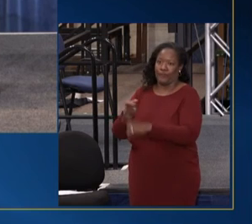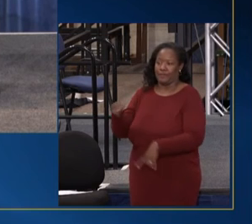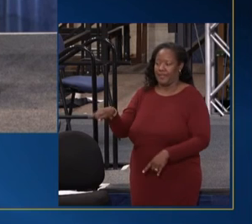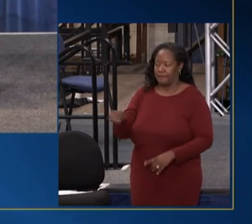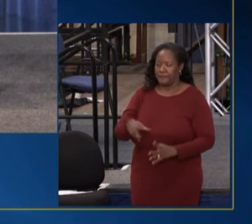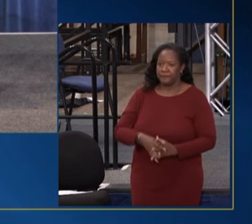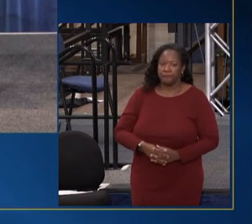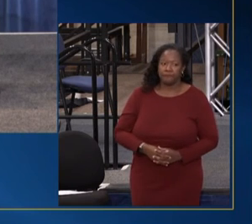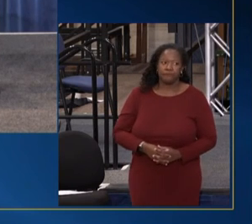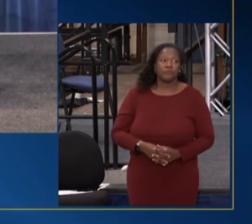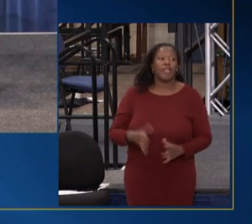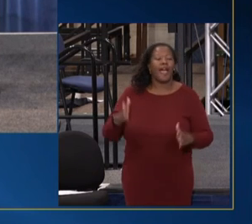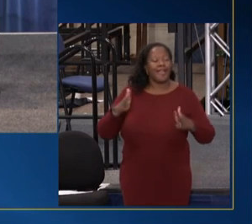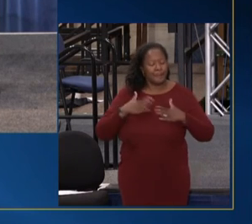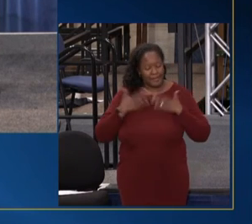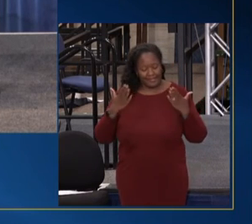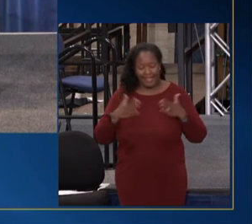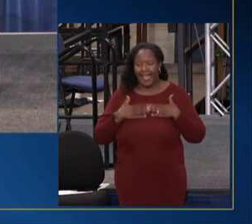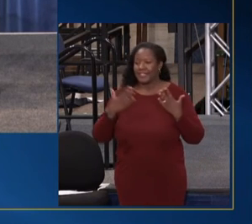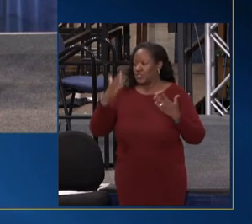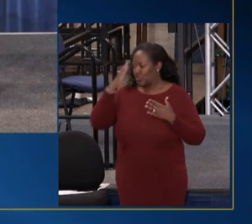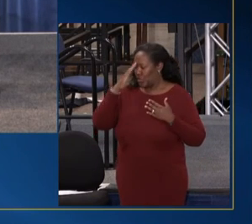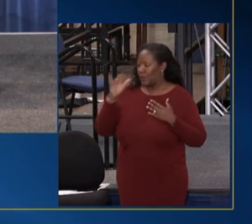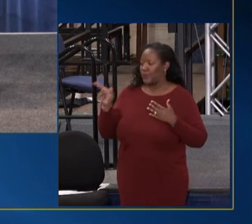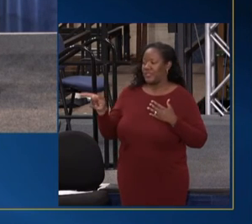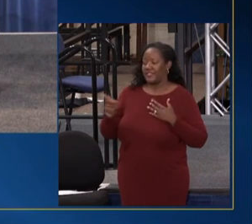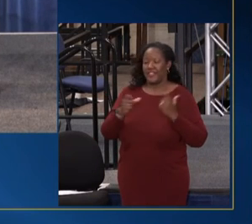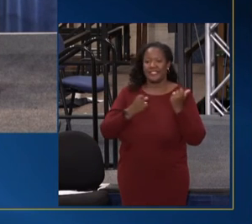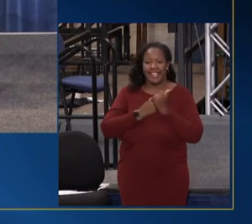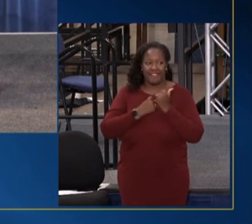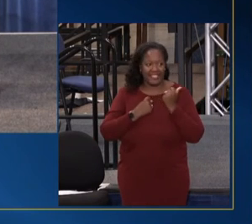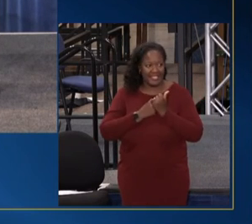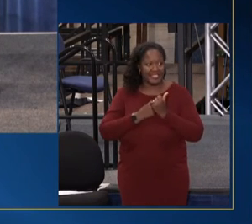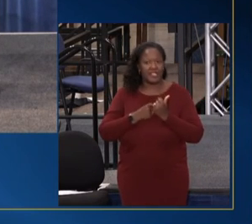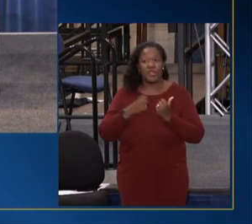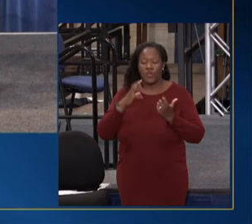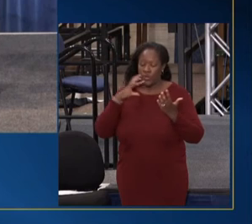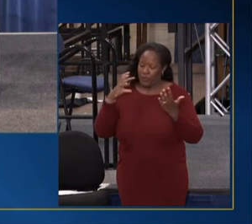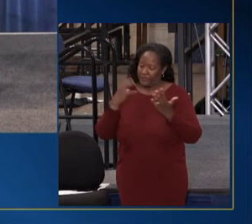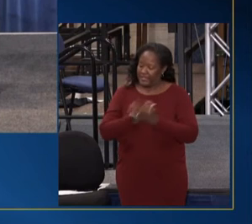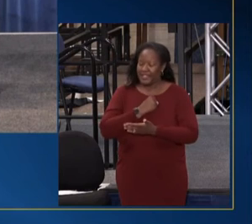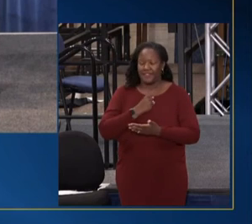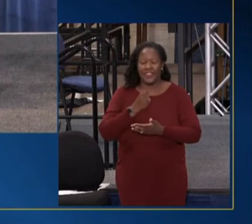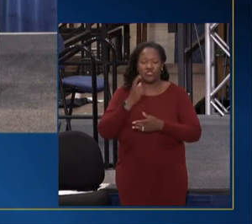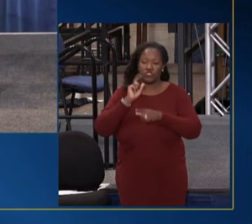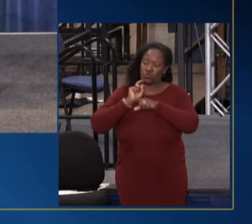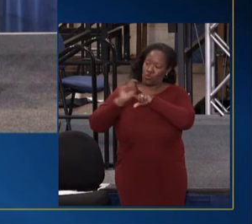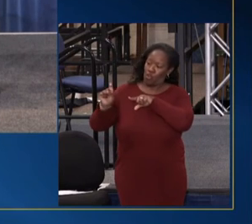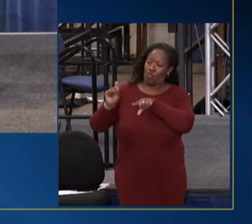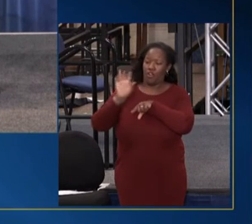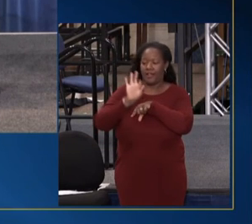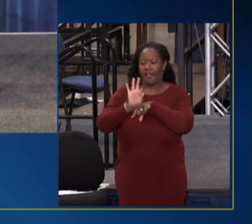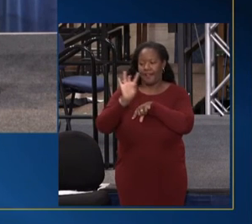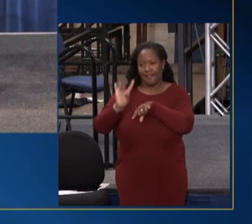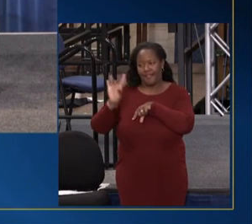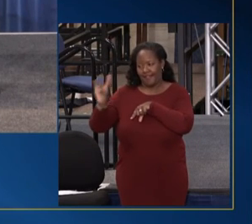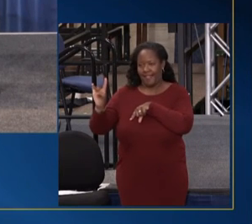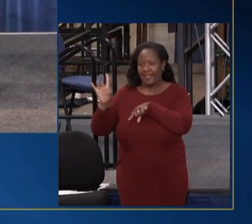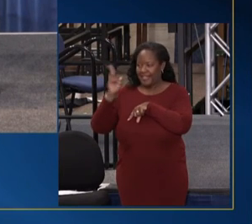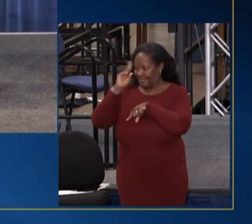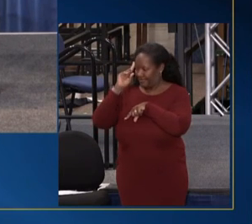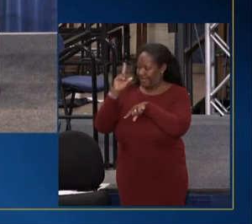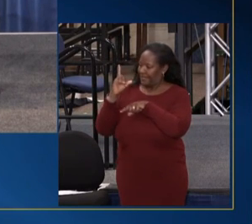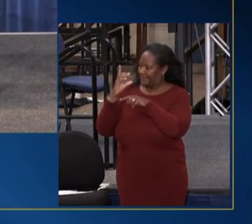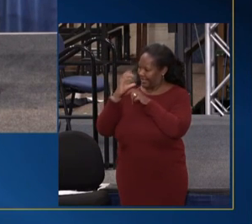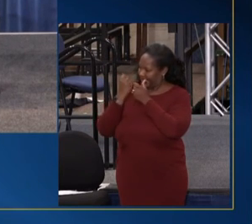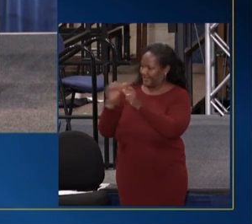am glad to know that there are advocates who have taken advantage of calling 988 and think that that's a safe place to call. Trevor's been very proud to